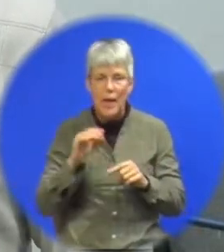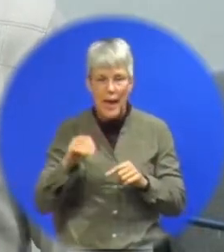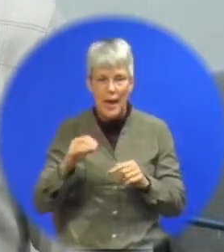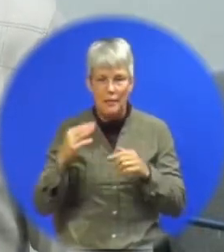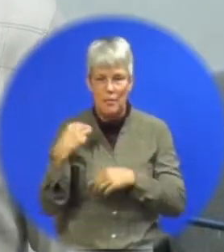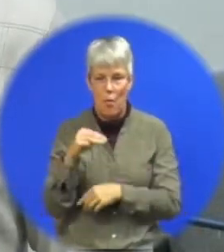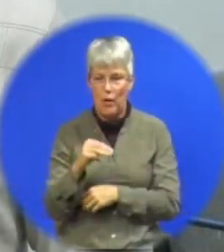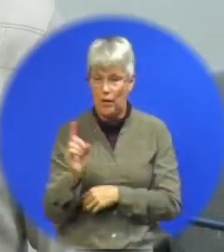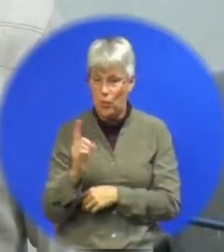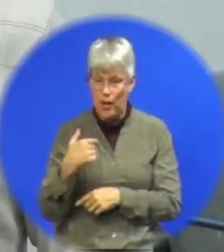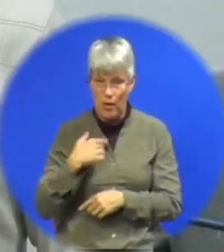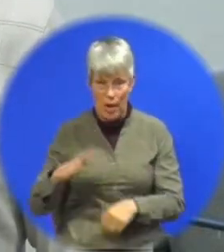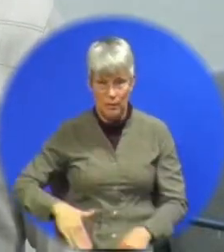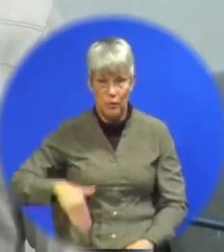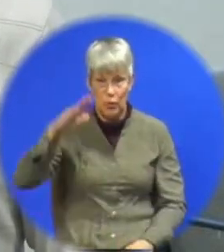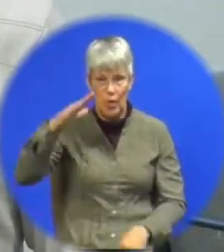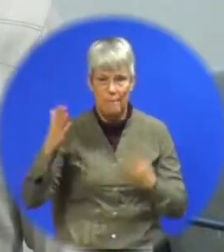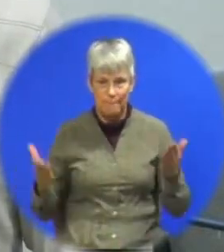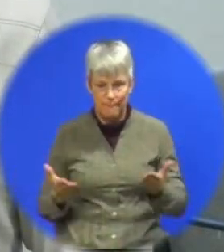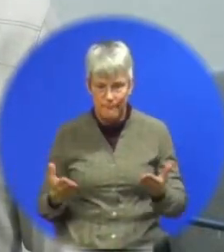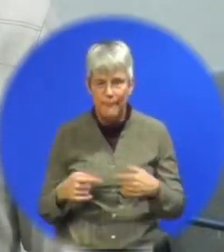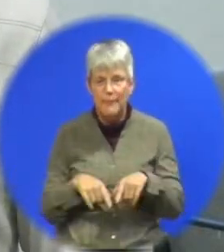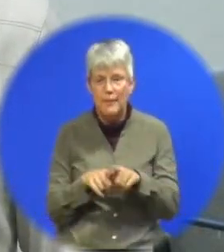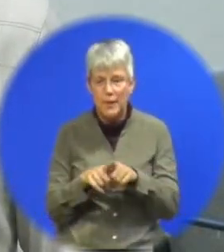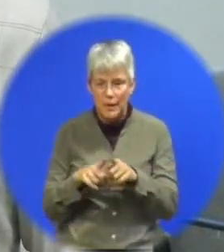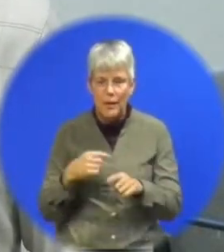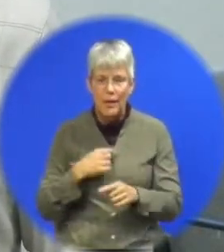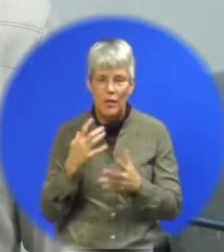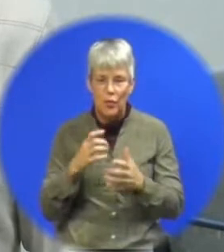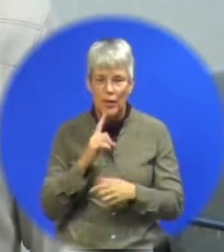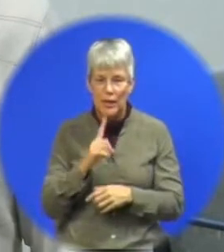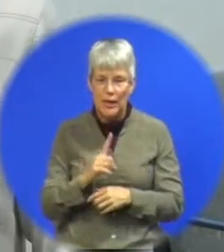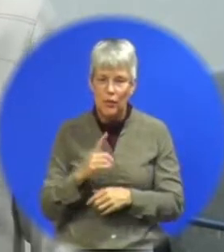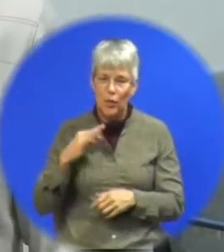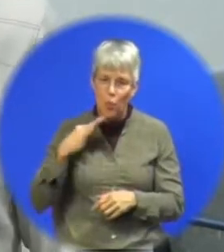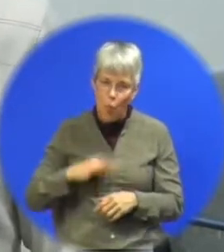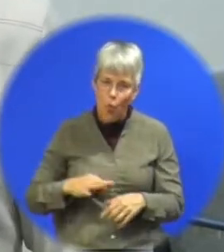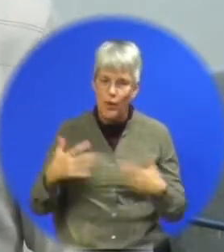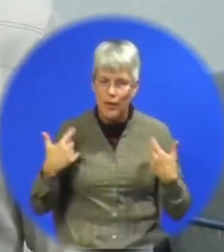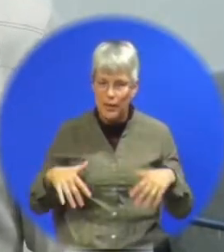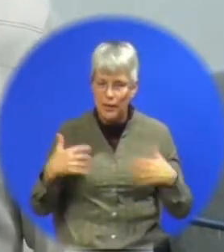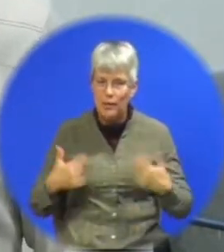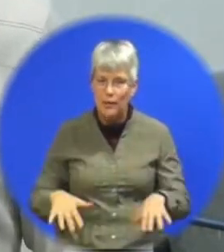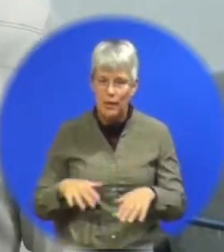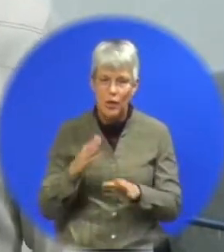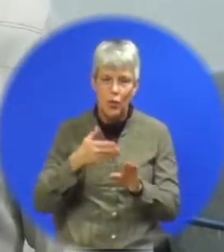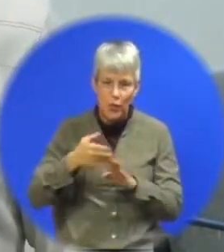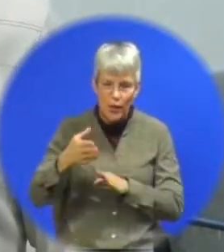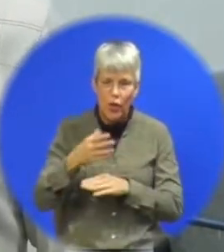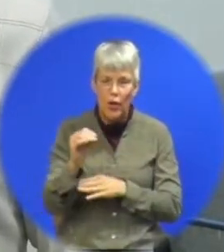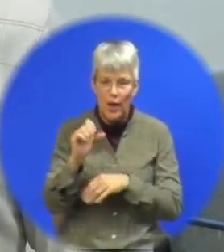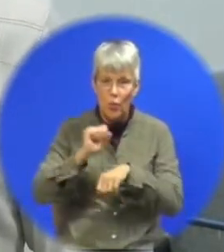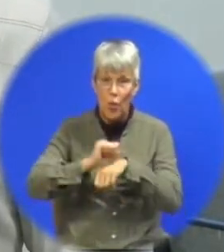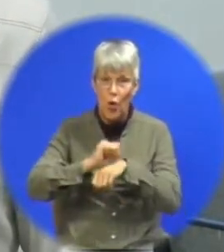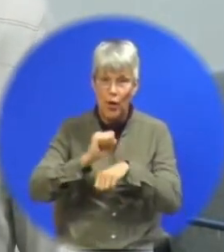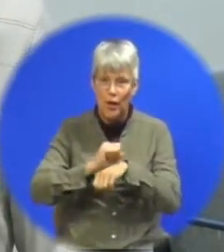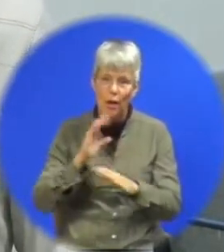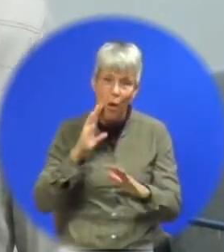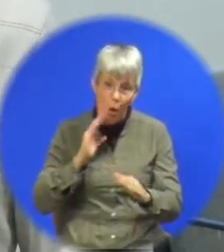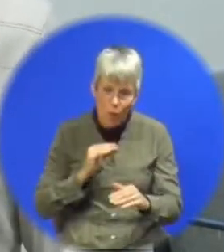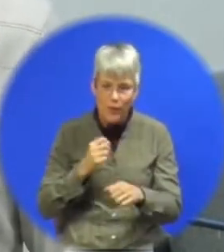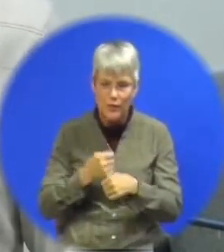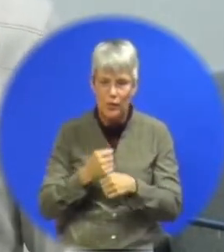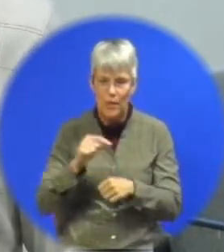and glad to have had a truly rewarding career in working, hopefully to make things a better